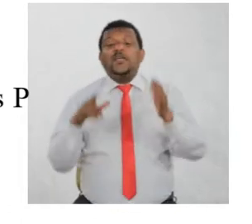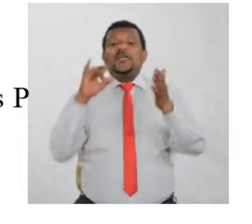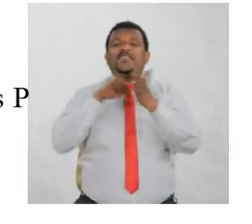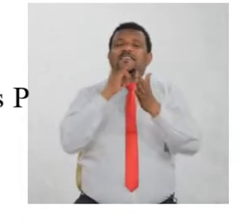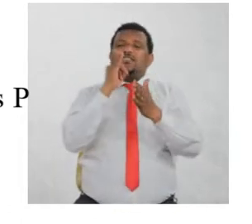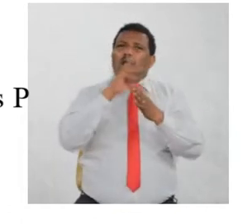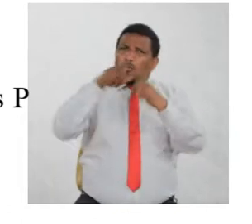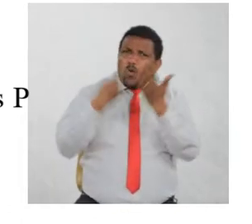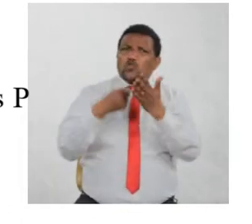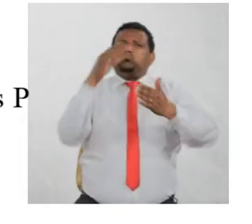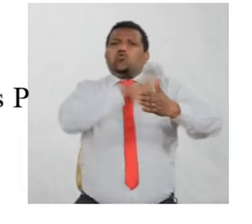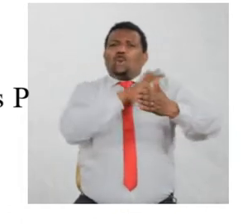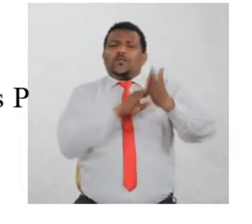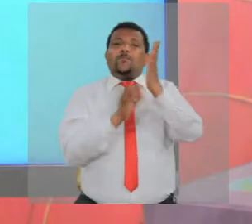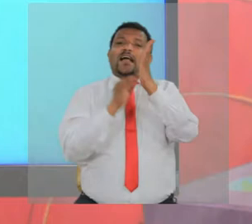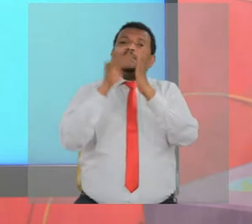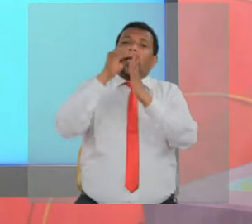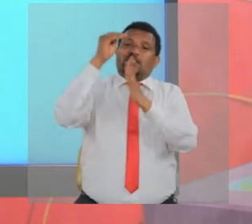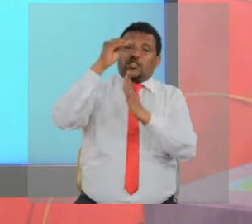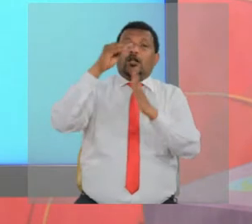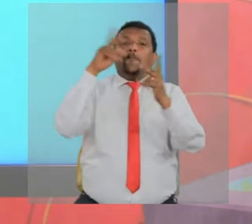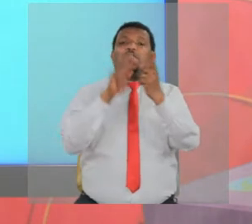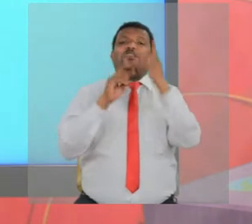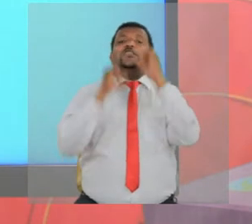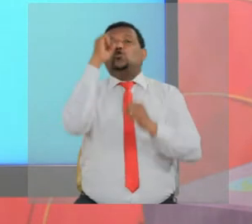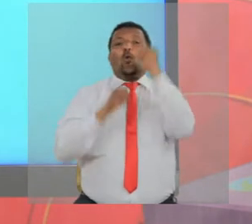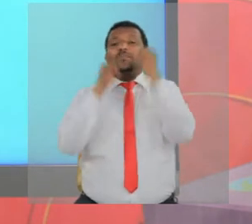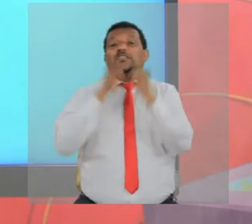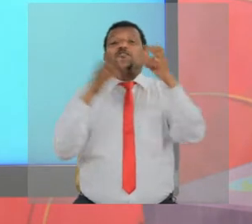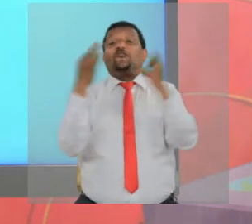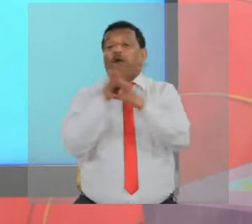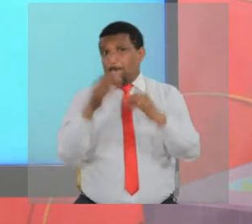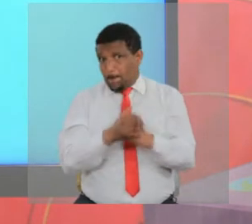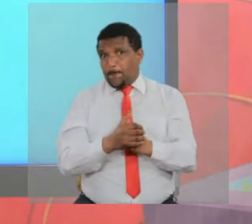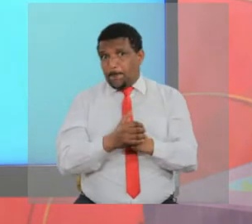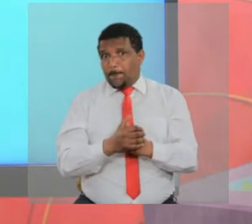it is about the profit maximization of perfectly competitive firm.